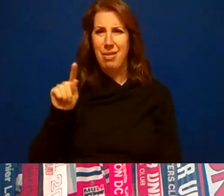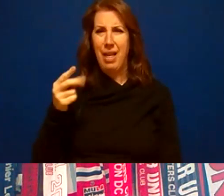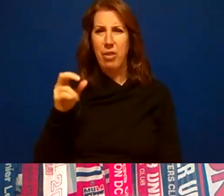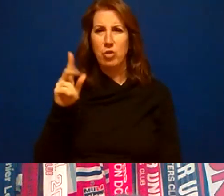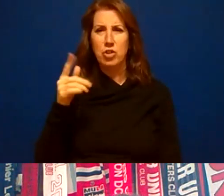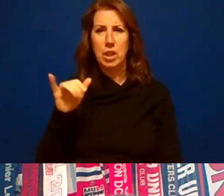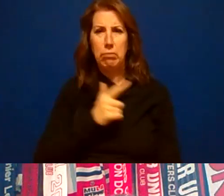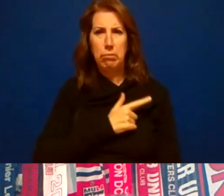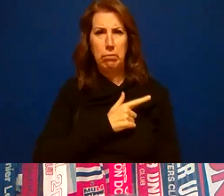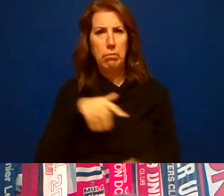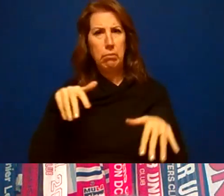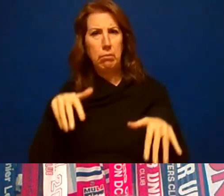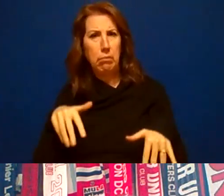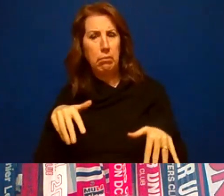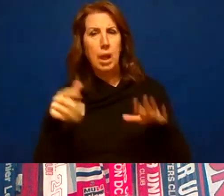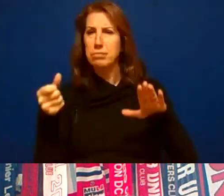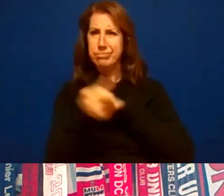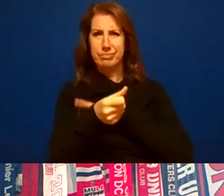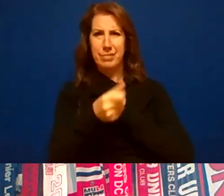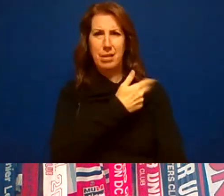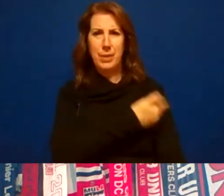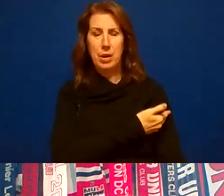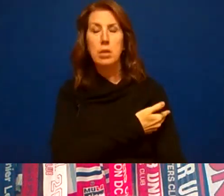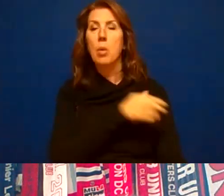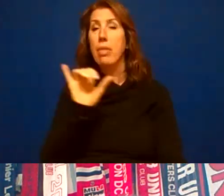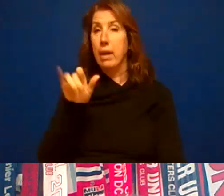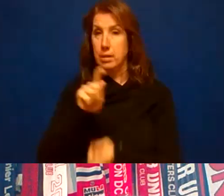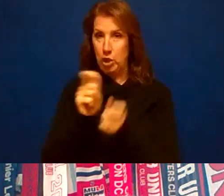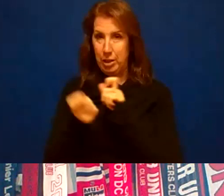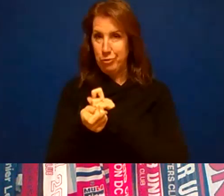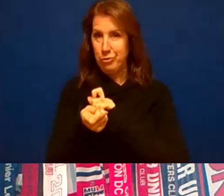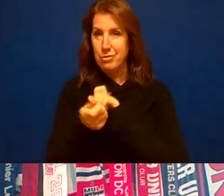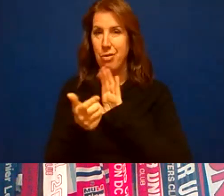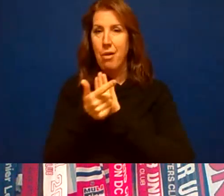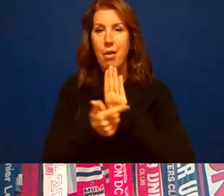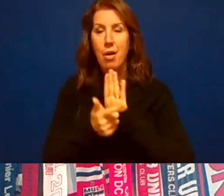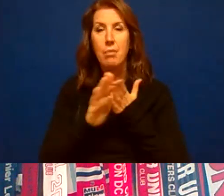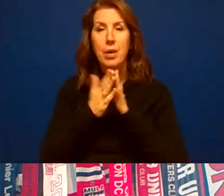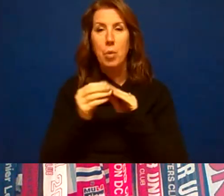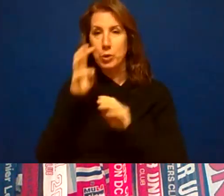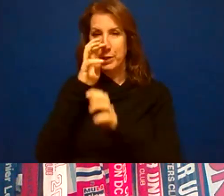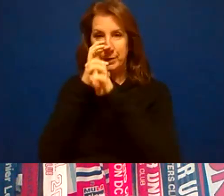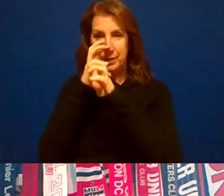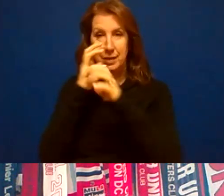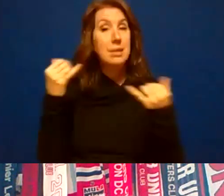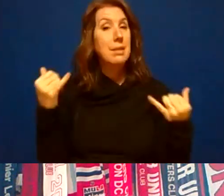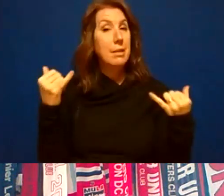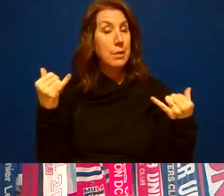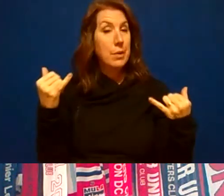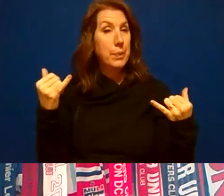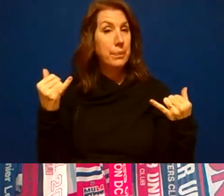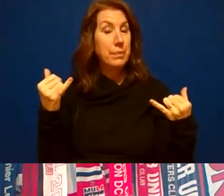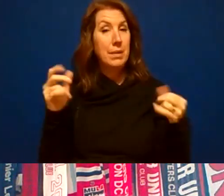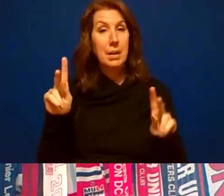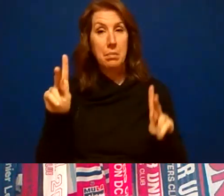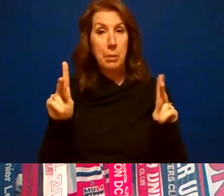things like that. And so anyway, they tightened up the civil commitment standards. I know that there is this big push nowadays to, make